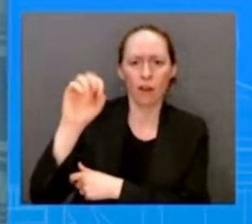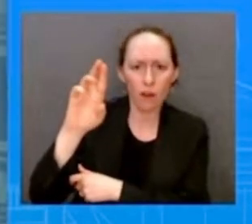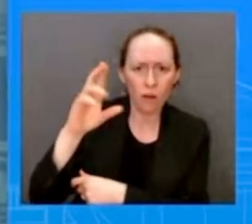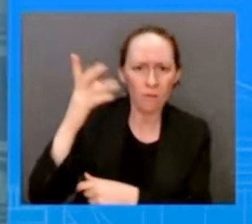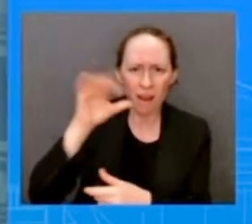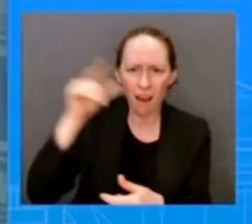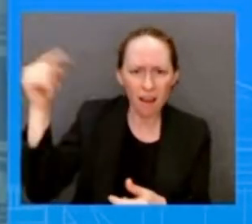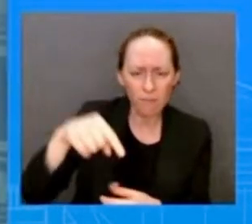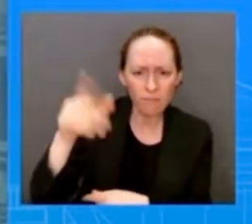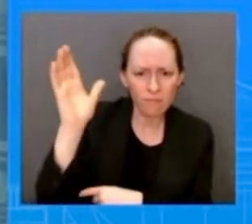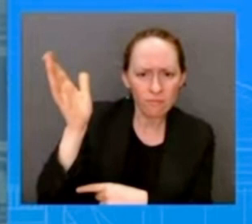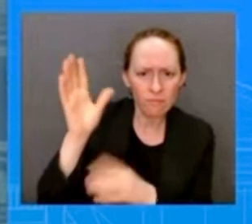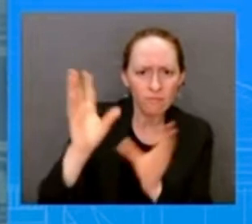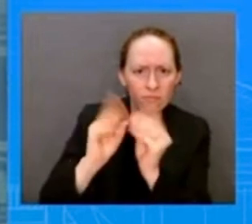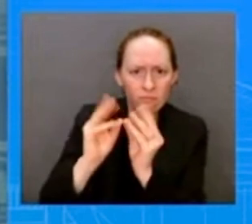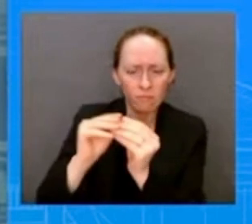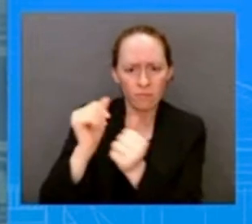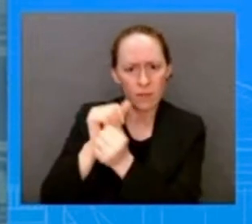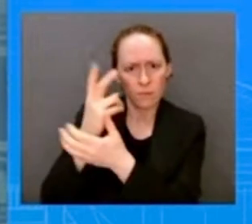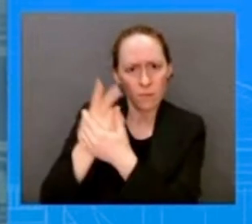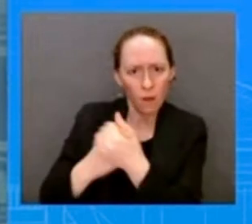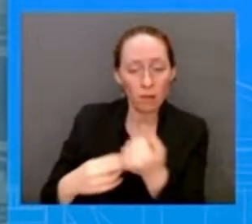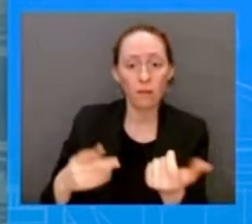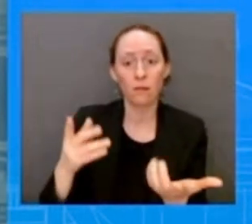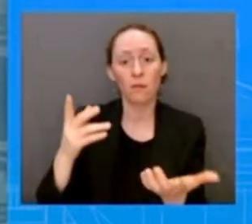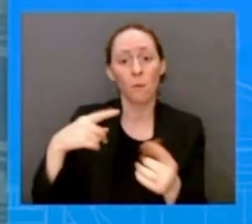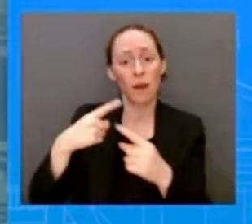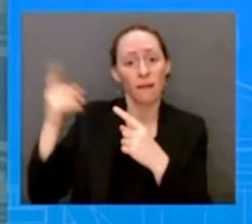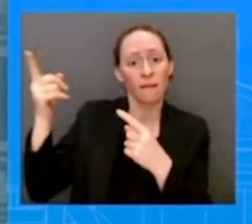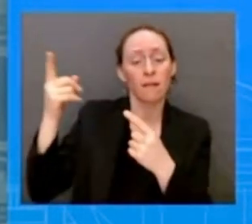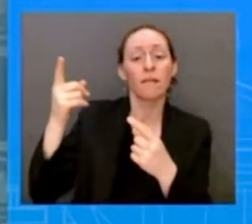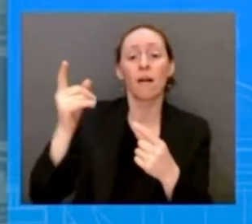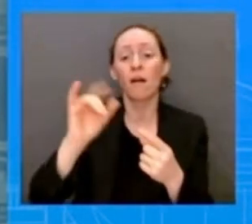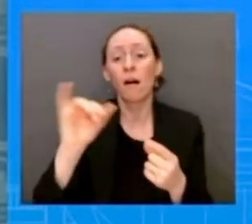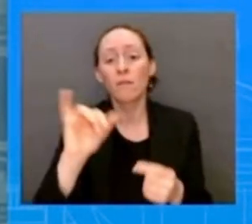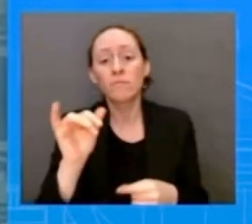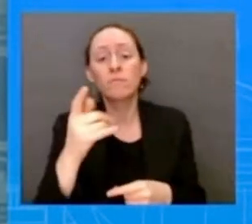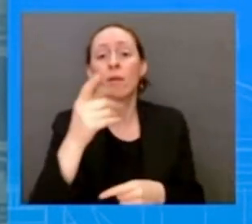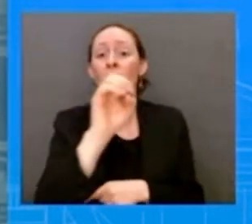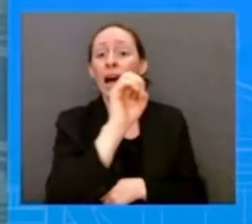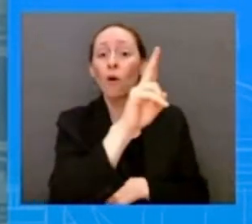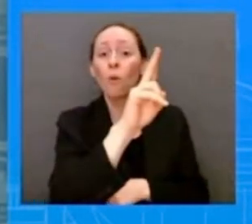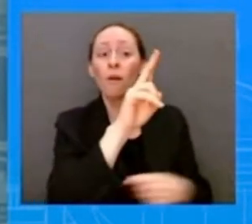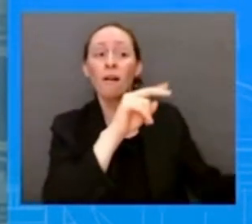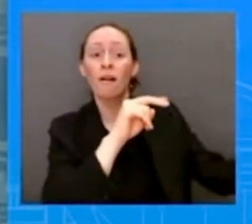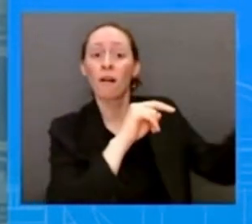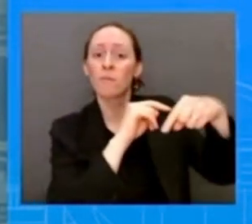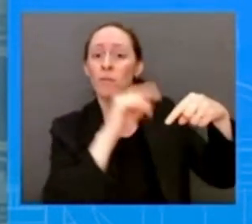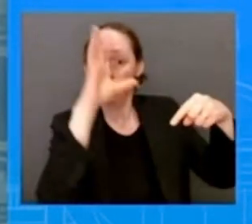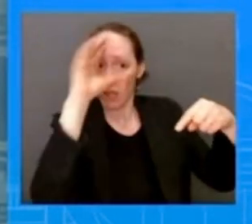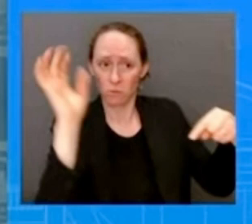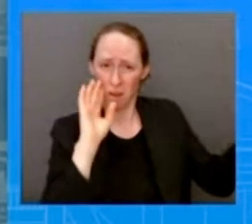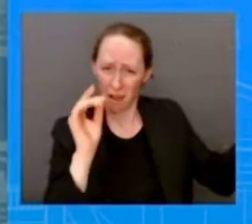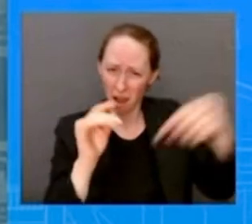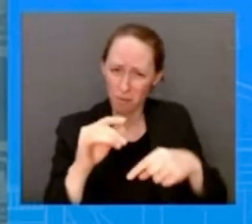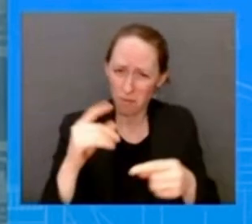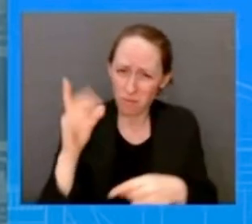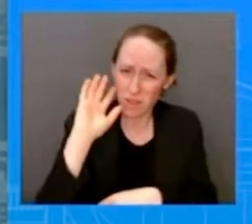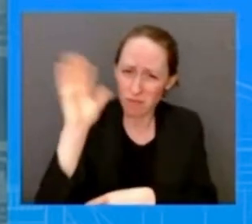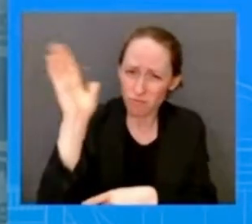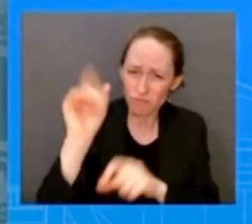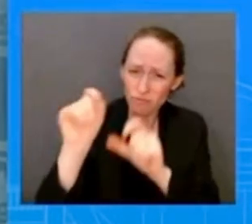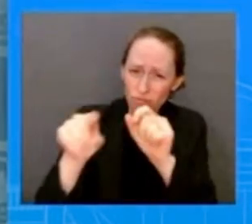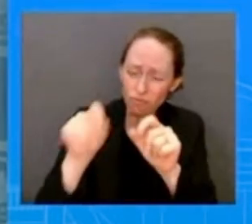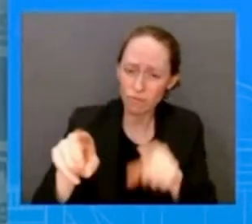this issue yesterday. I don't have anything to add to what she told you. This is a working visit, and